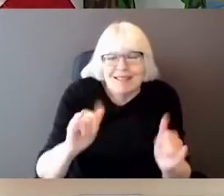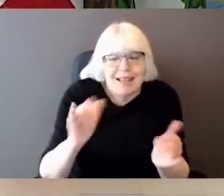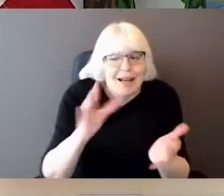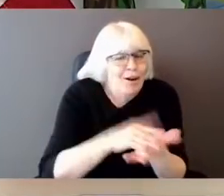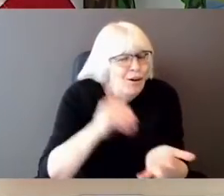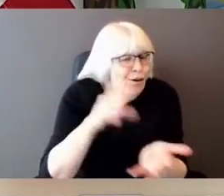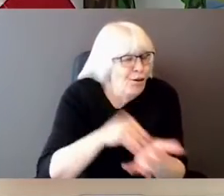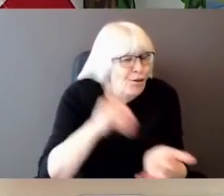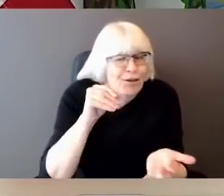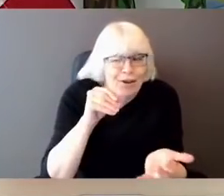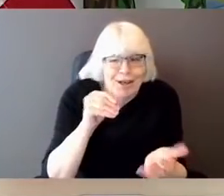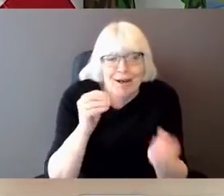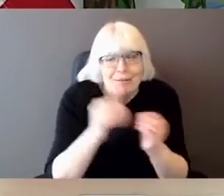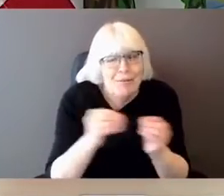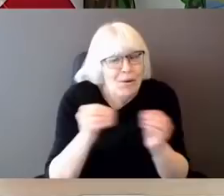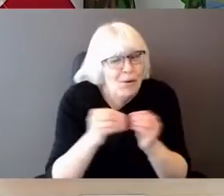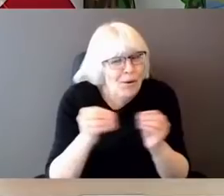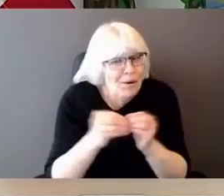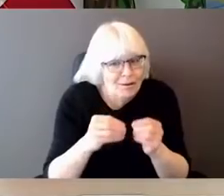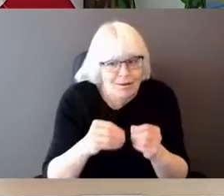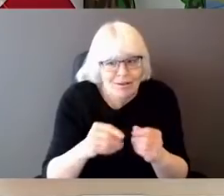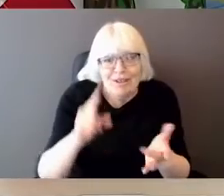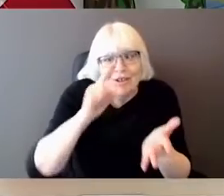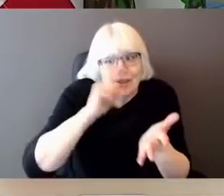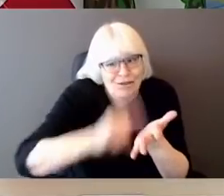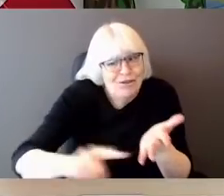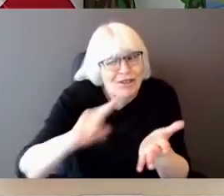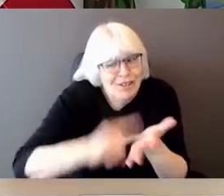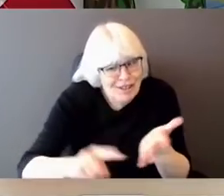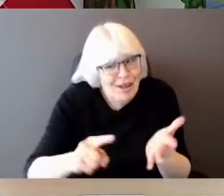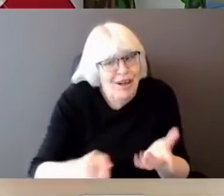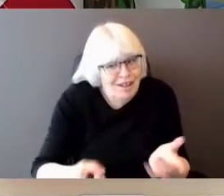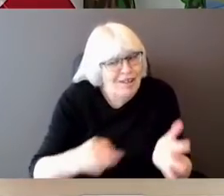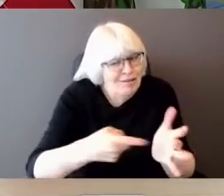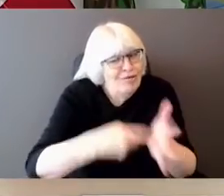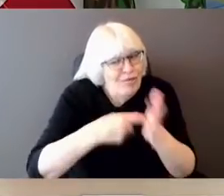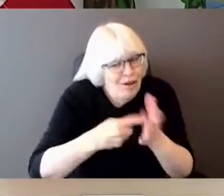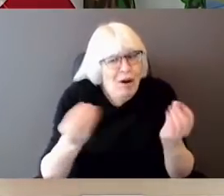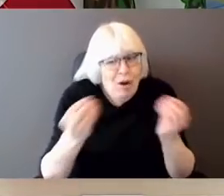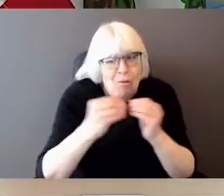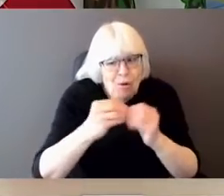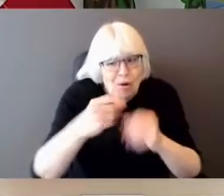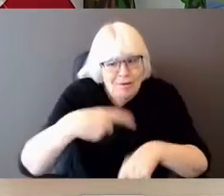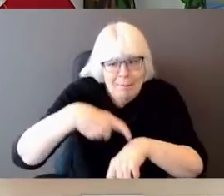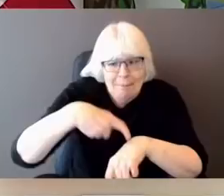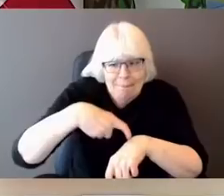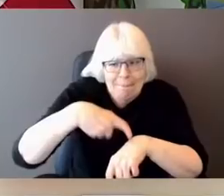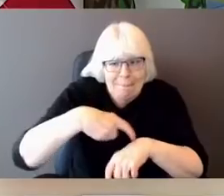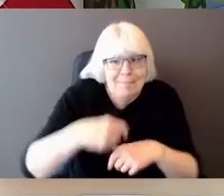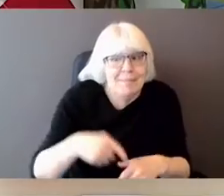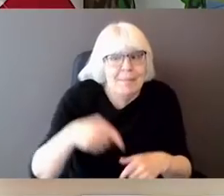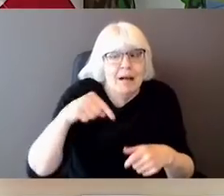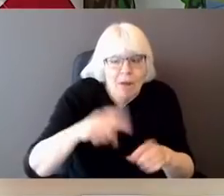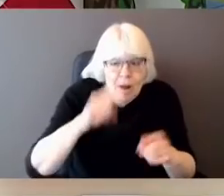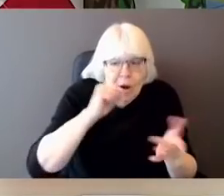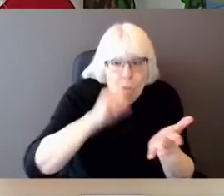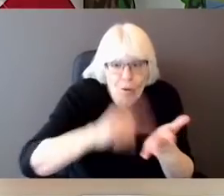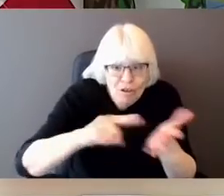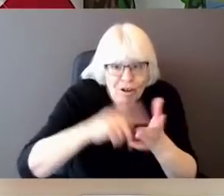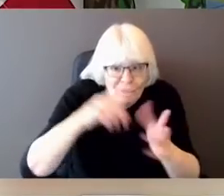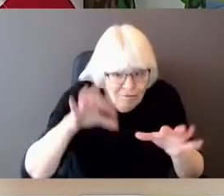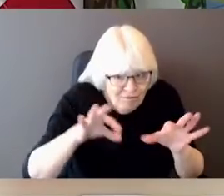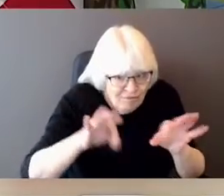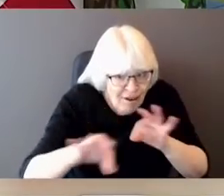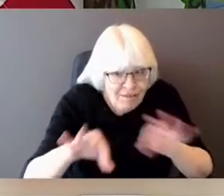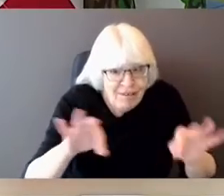takes a long time to longer to assess that. But those are the recent studies that have indicated that. Is there any, follow-up question on that, any